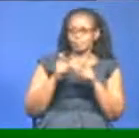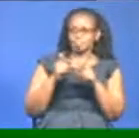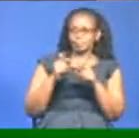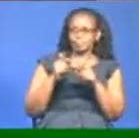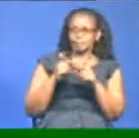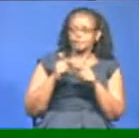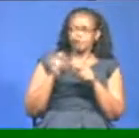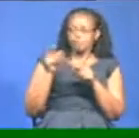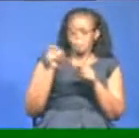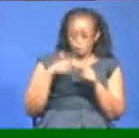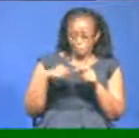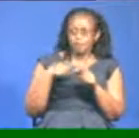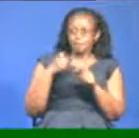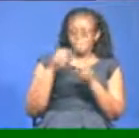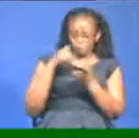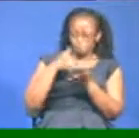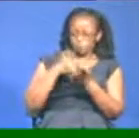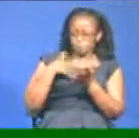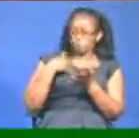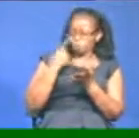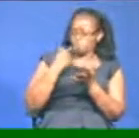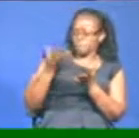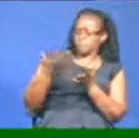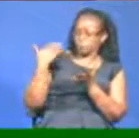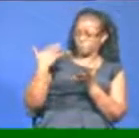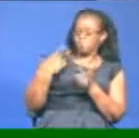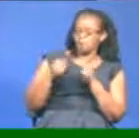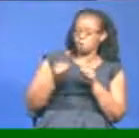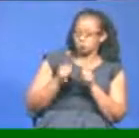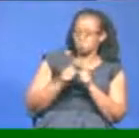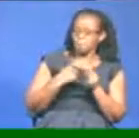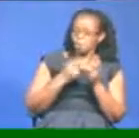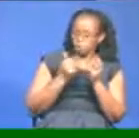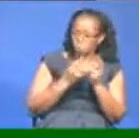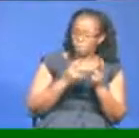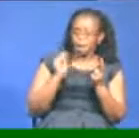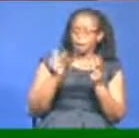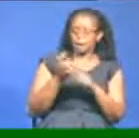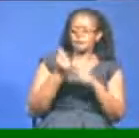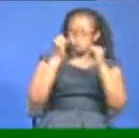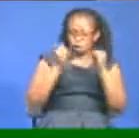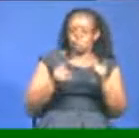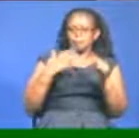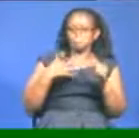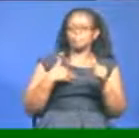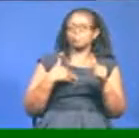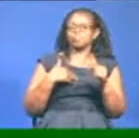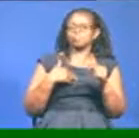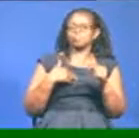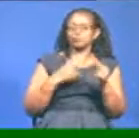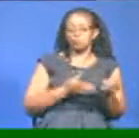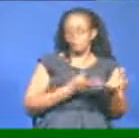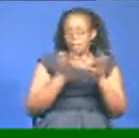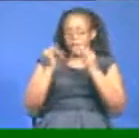Mr. Speaker. I hope that we can be able to also get new fresh blood, to also get new ideas, to also take to Yala. Mr.